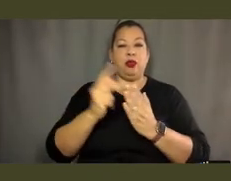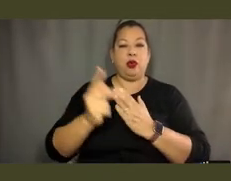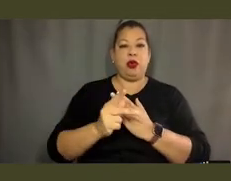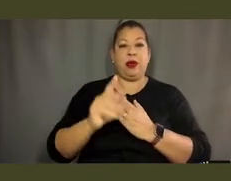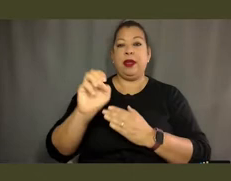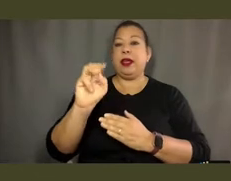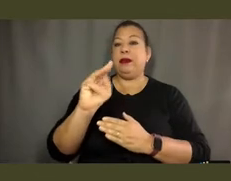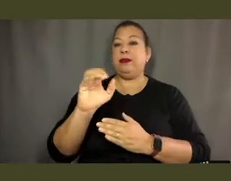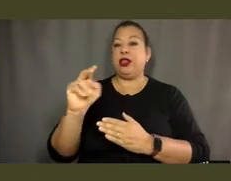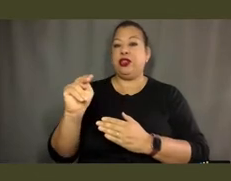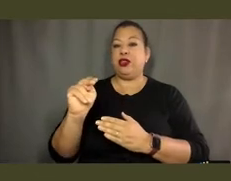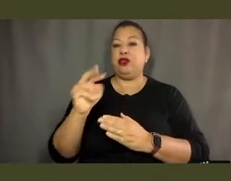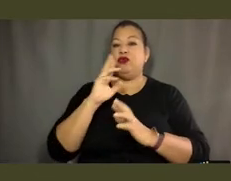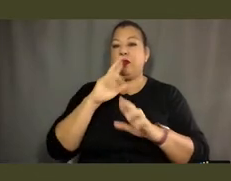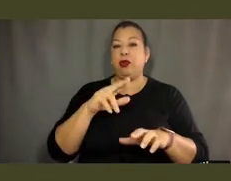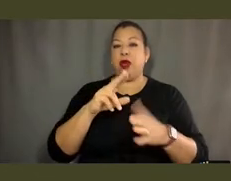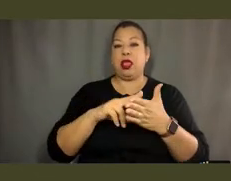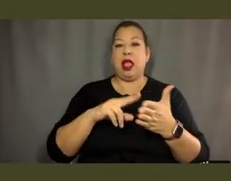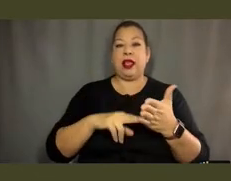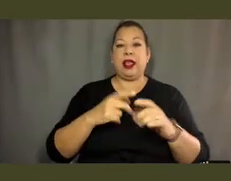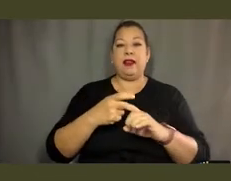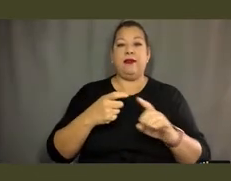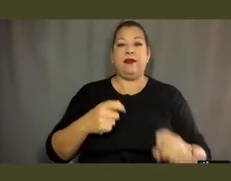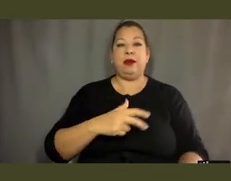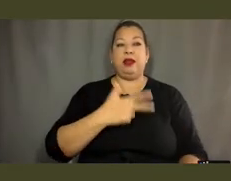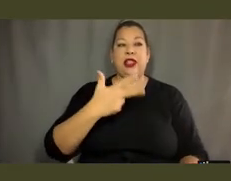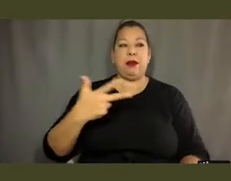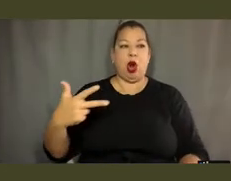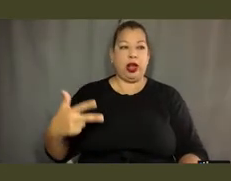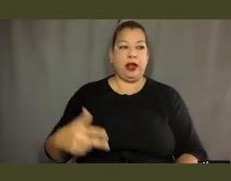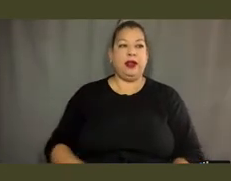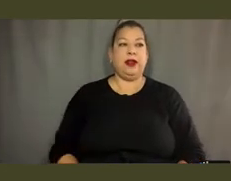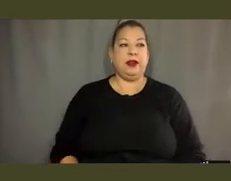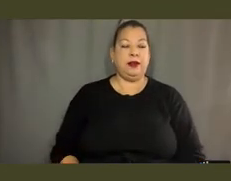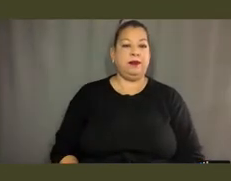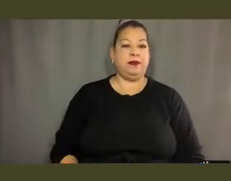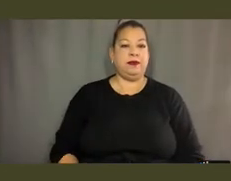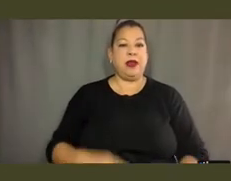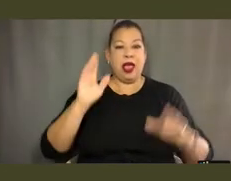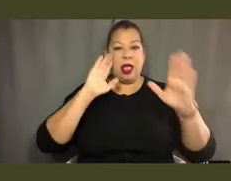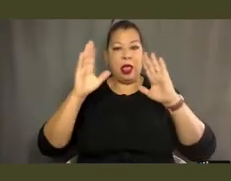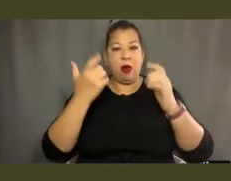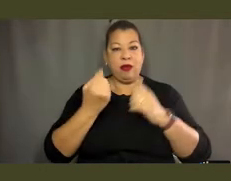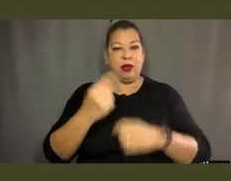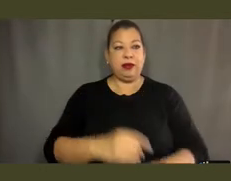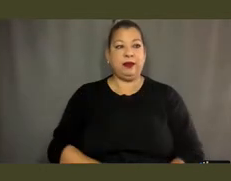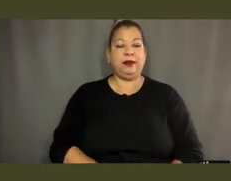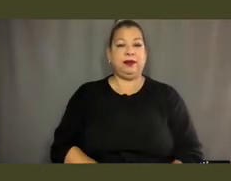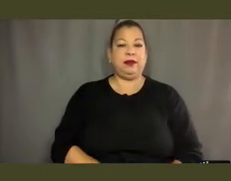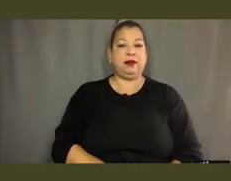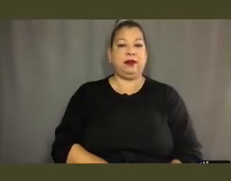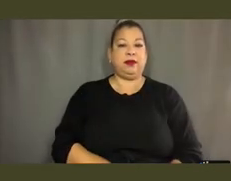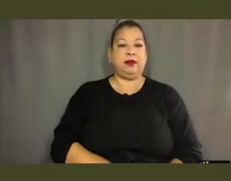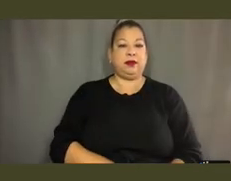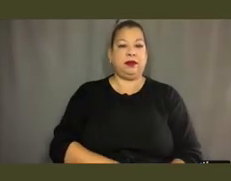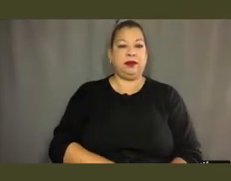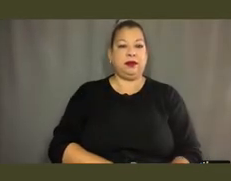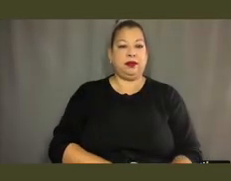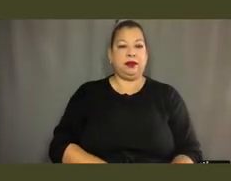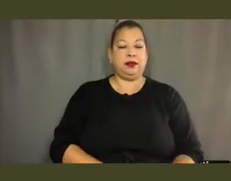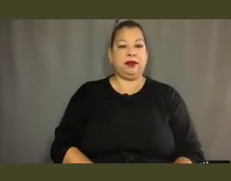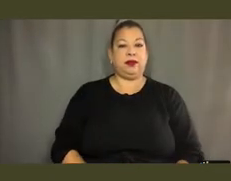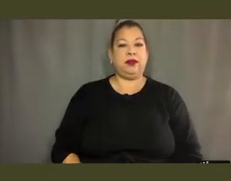is logging in from Denmark. Yes. Hello, everybody. Welcome. Okay. Well, we're going to be hearing